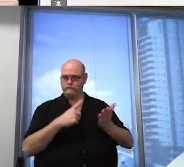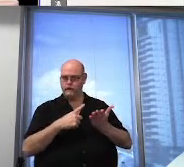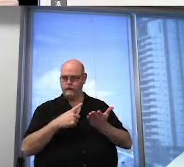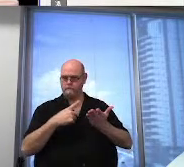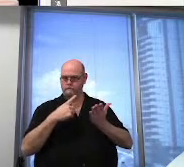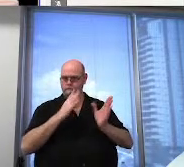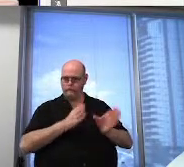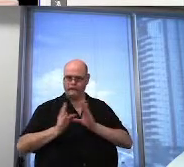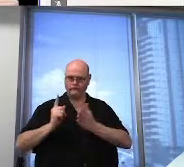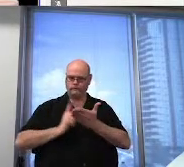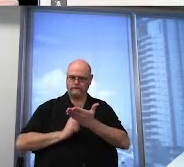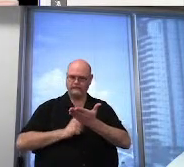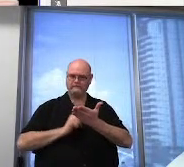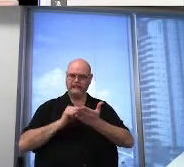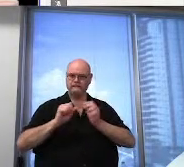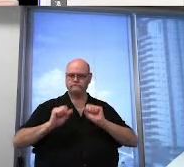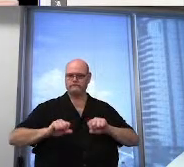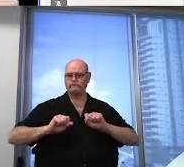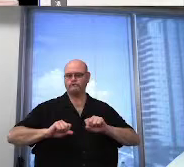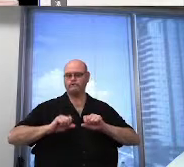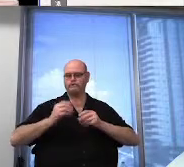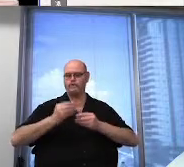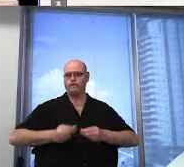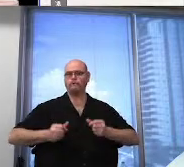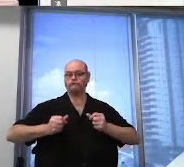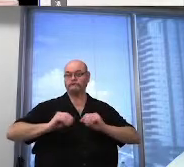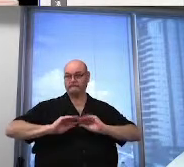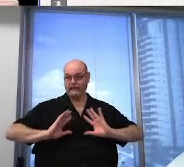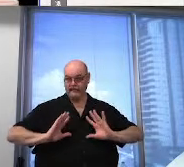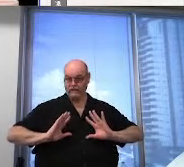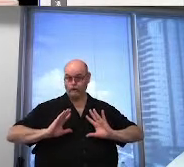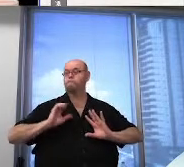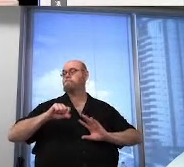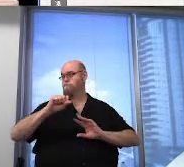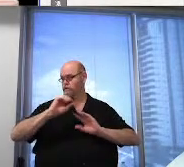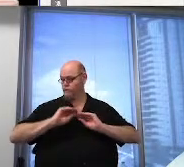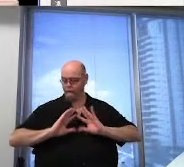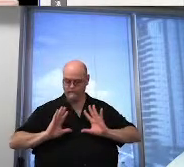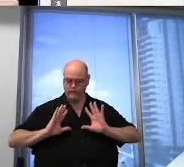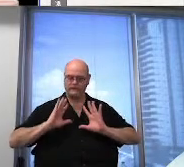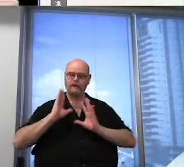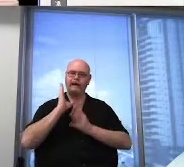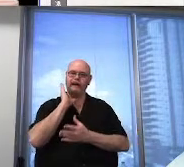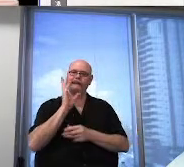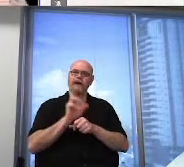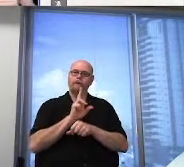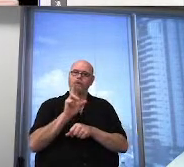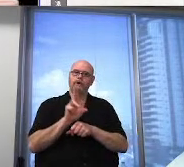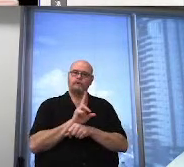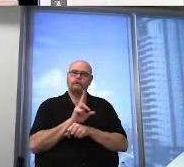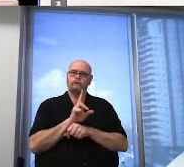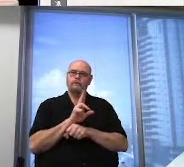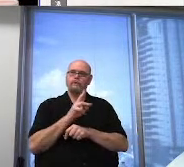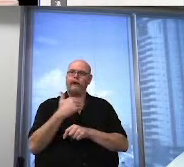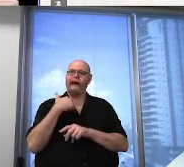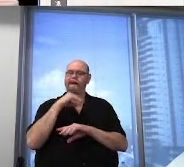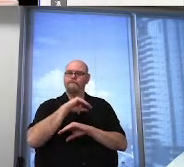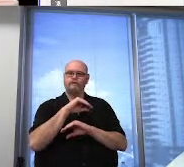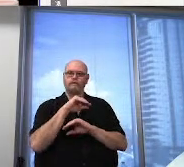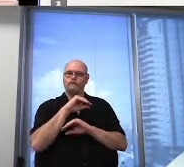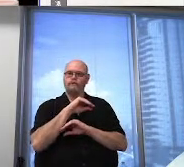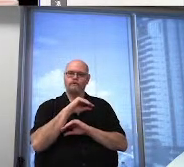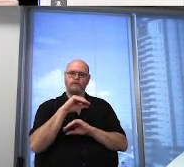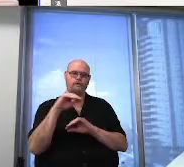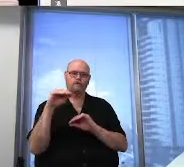to discuss it as a potential solution to what you just described. Am I clear, sir? And you are very clear, and I'll use the words, I have